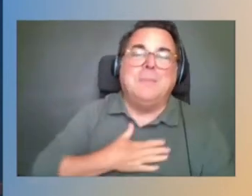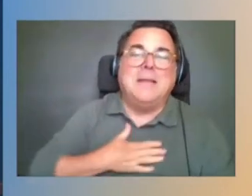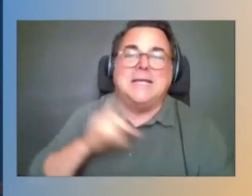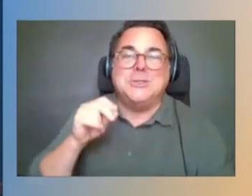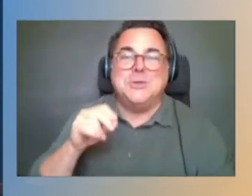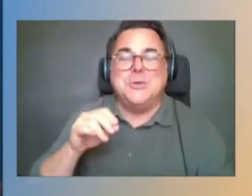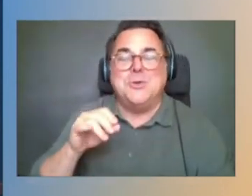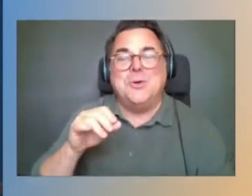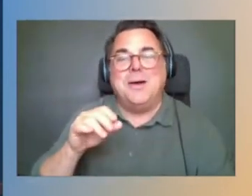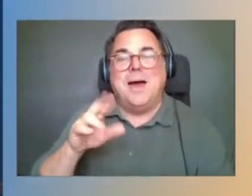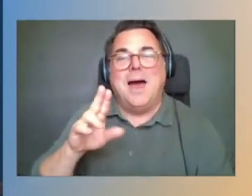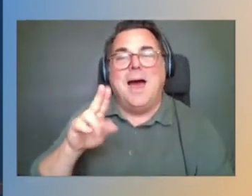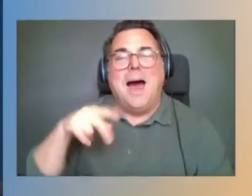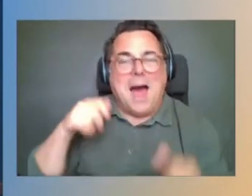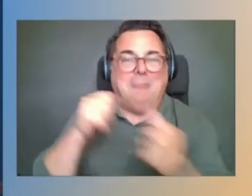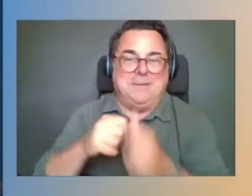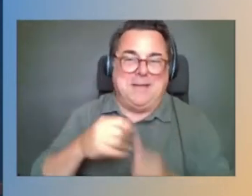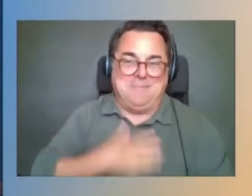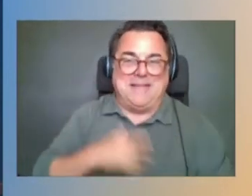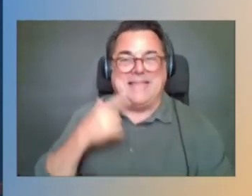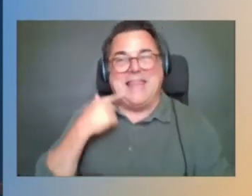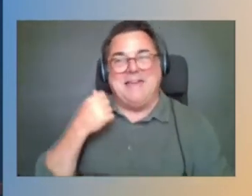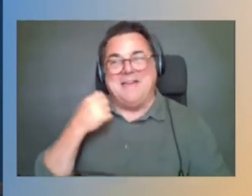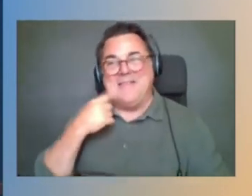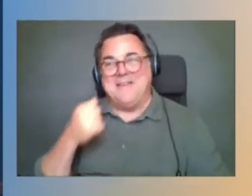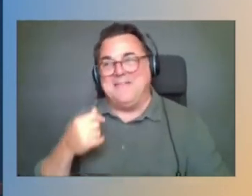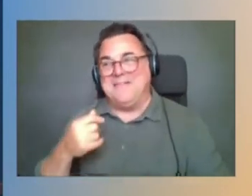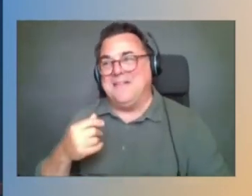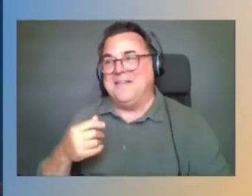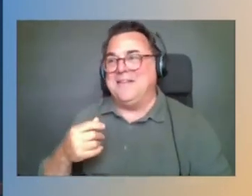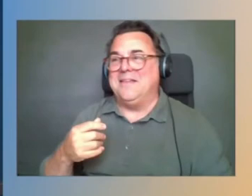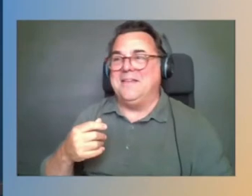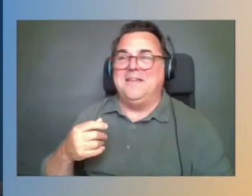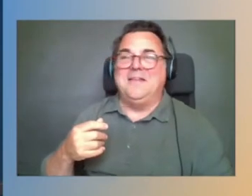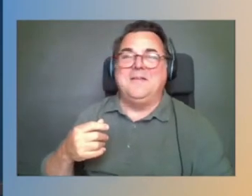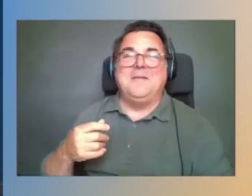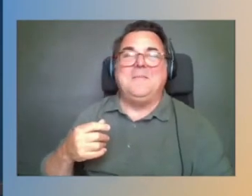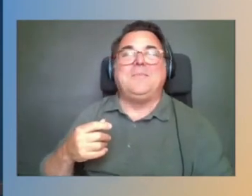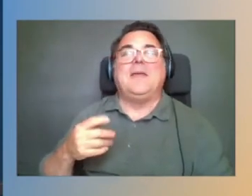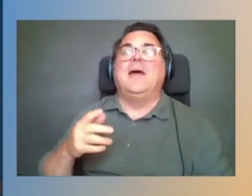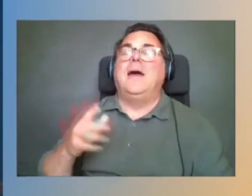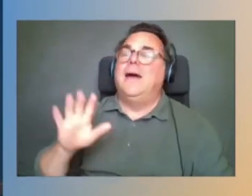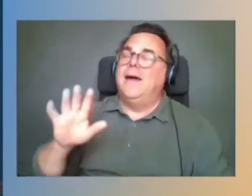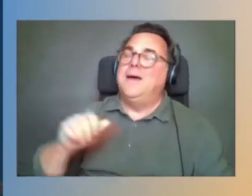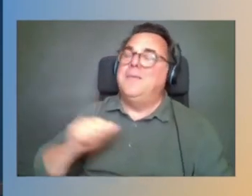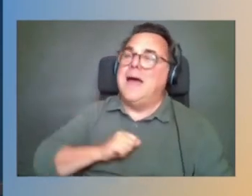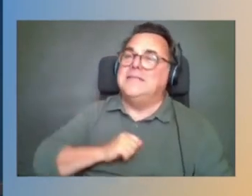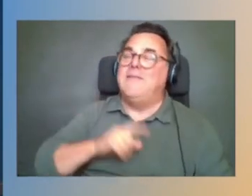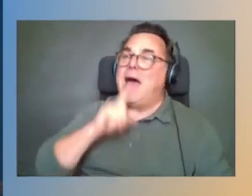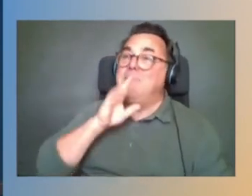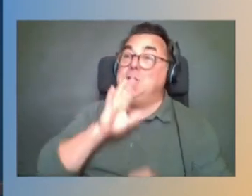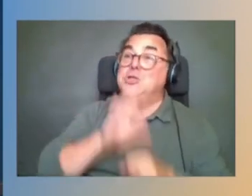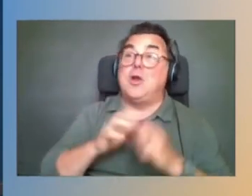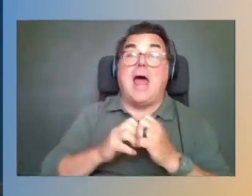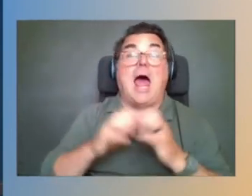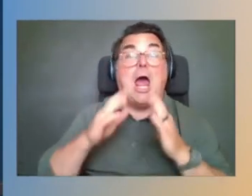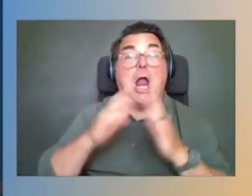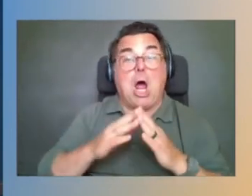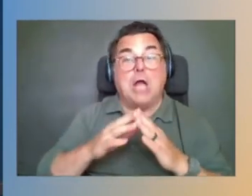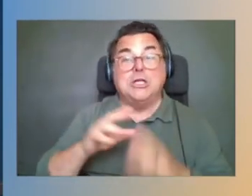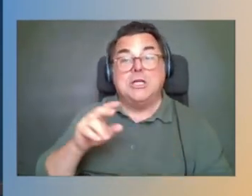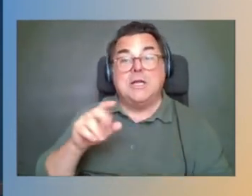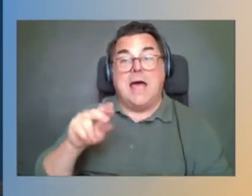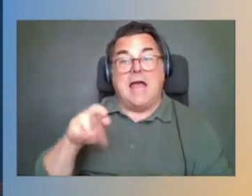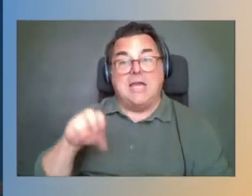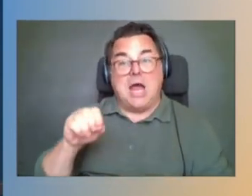I do actually keep all the patches up to date, but the kernel's that. For what it's worth, I actually made sure that I launched a Nitro instance before we launched